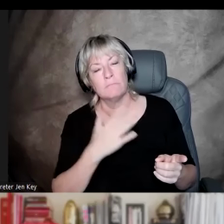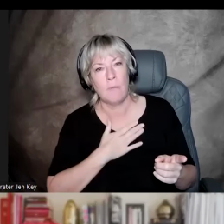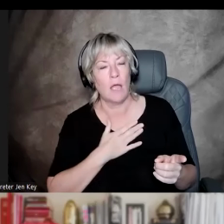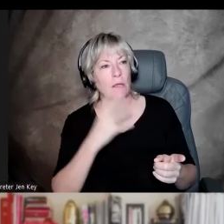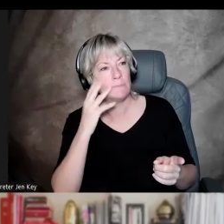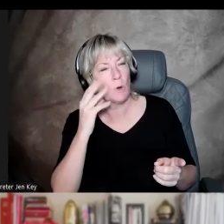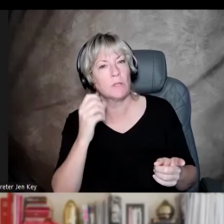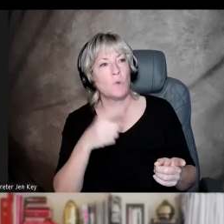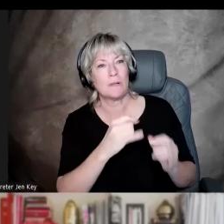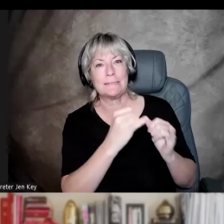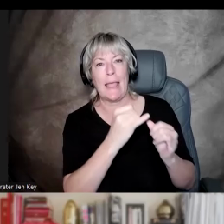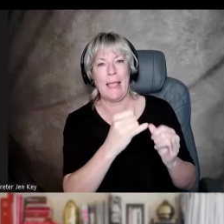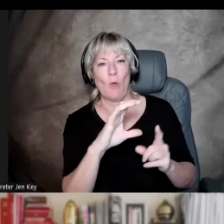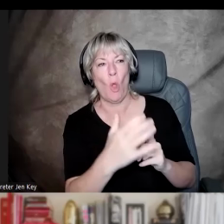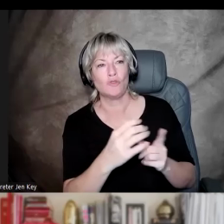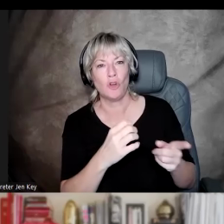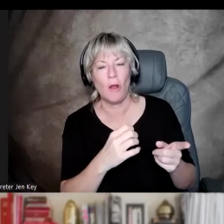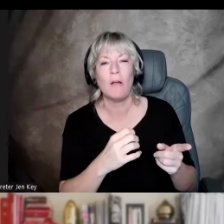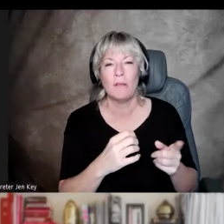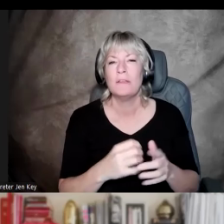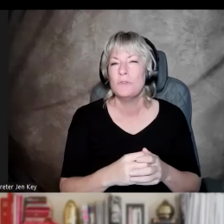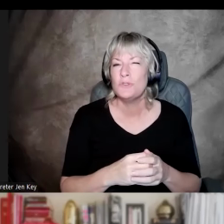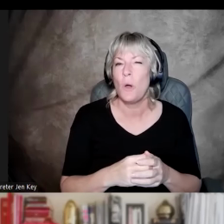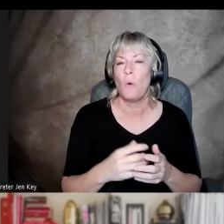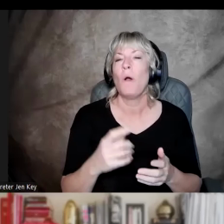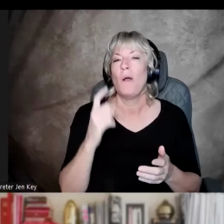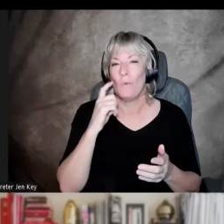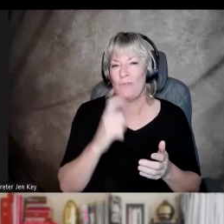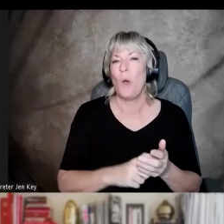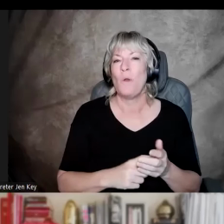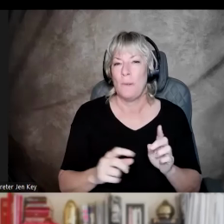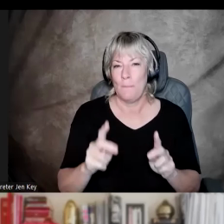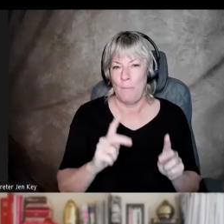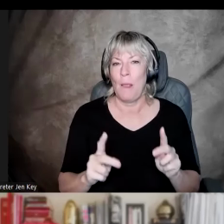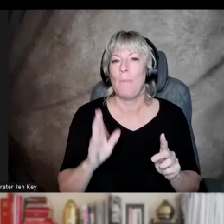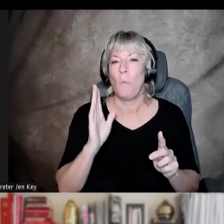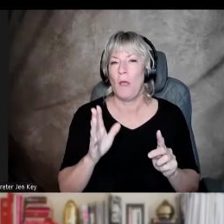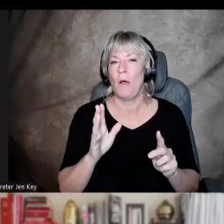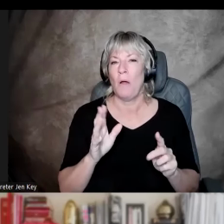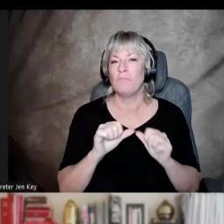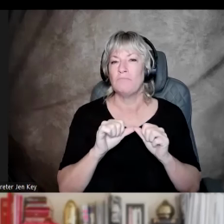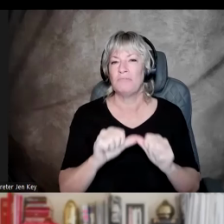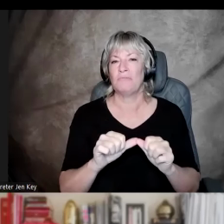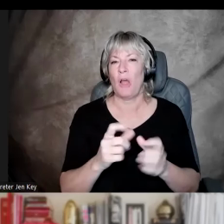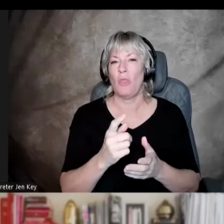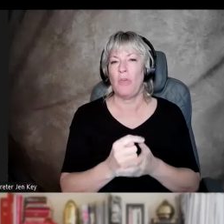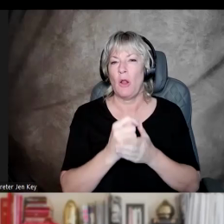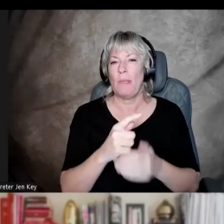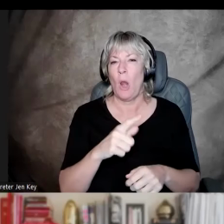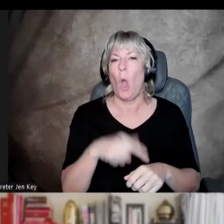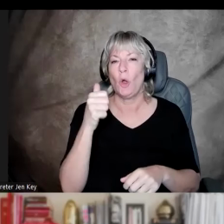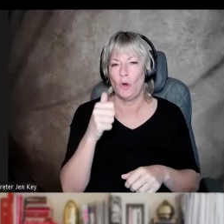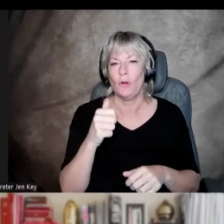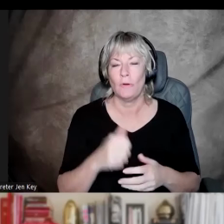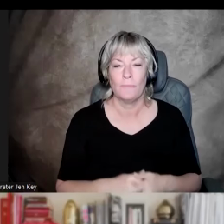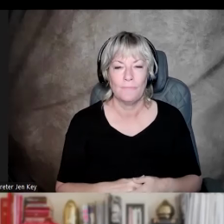come from my culture. And so in that sense, we find that people are going to probably stick with therapy longer.